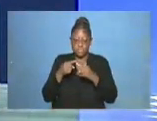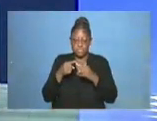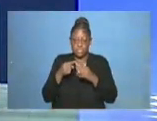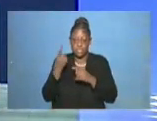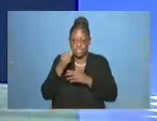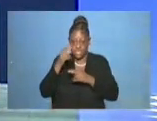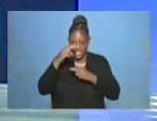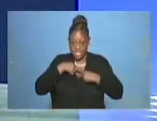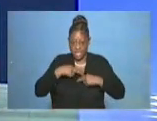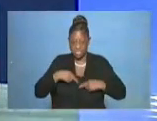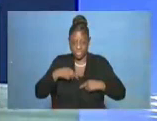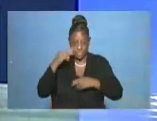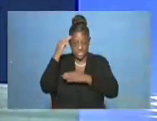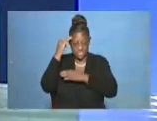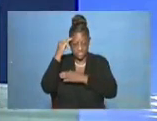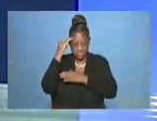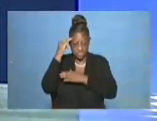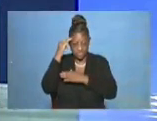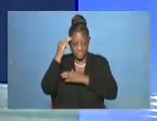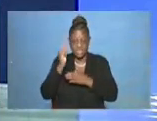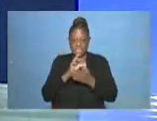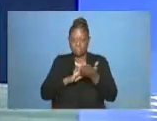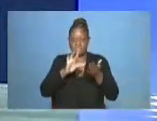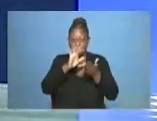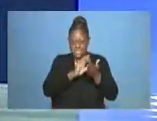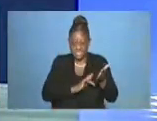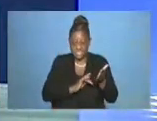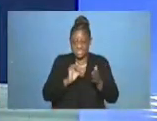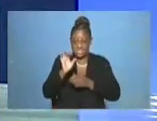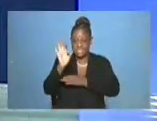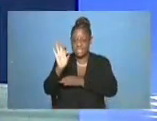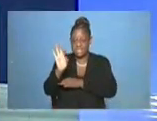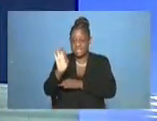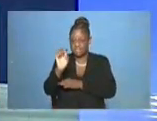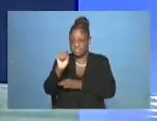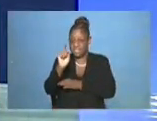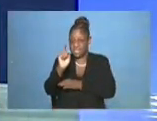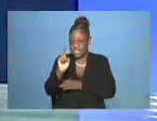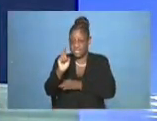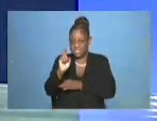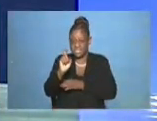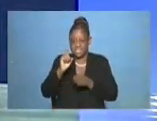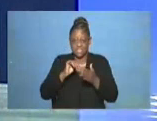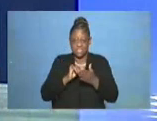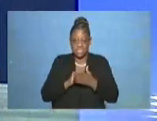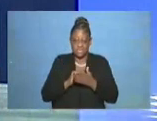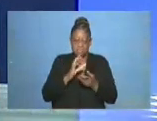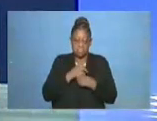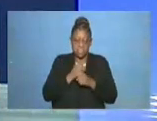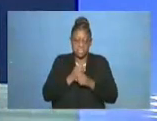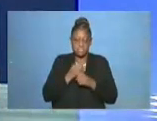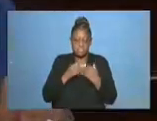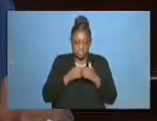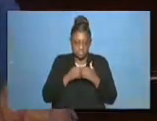criticize government's handling of FTX's implosion, an issue he believes is triggering mental anxiety across the